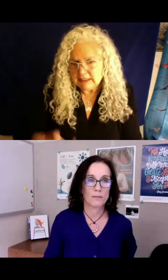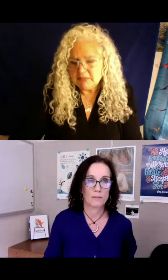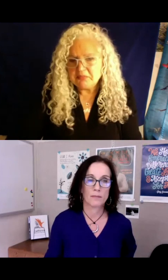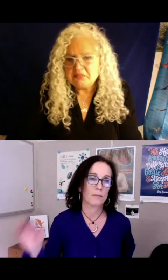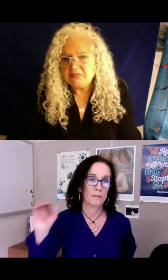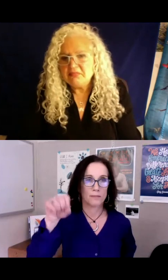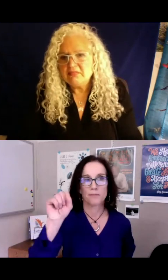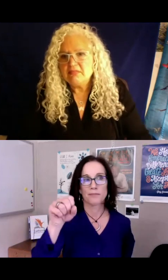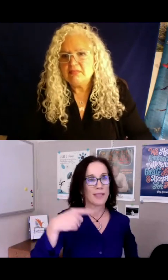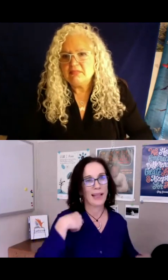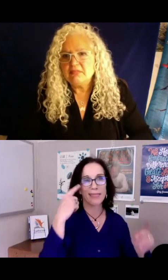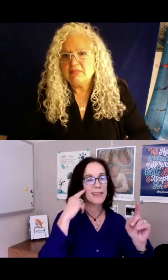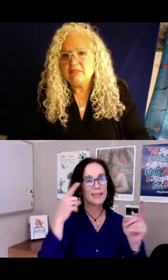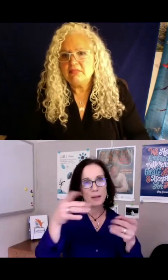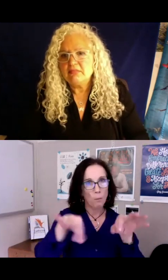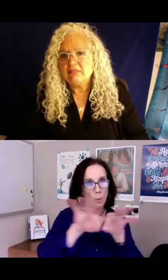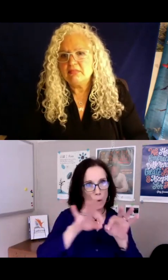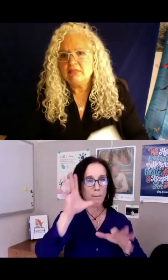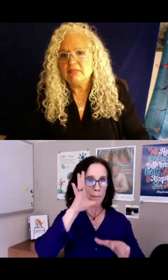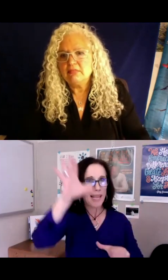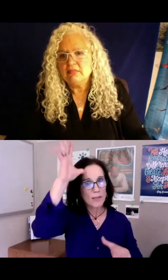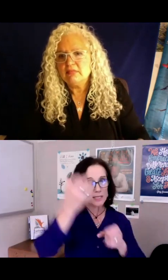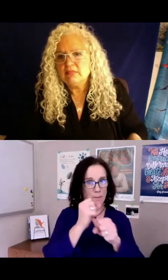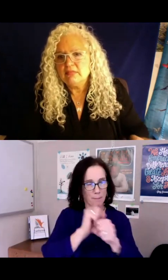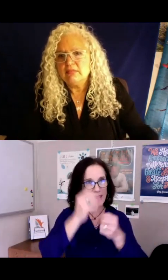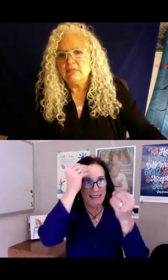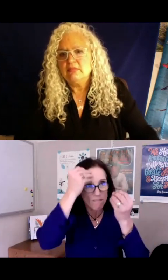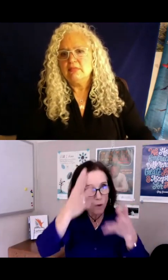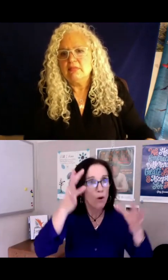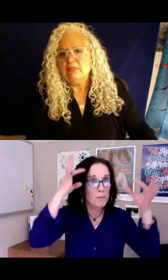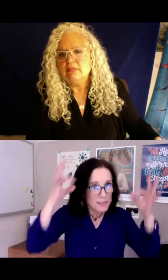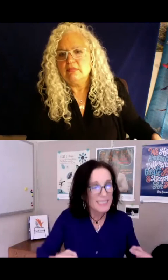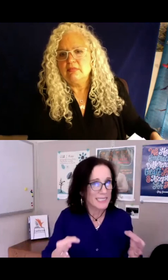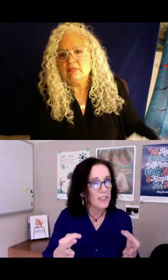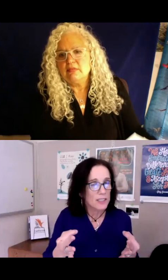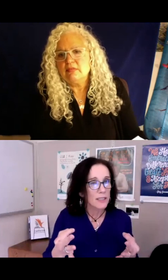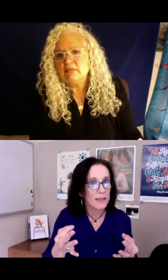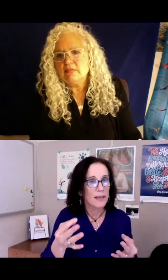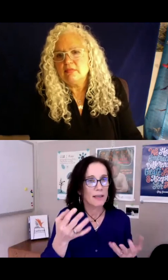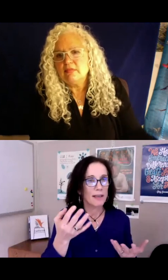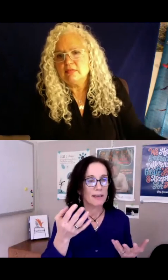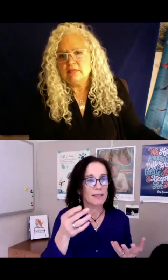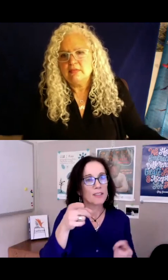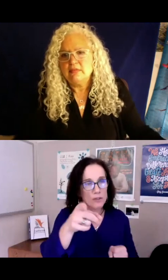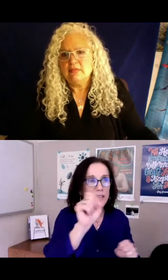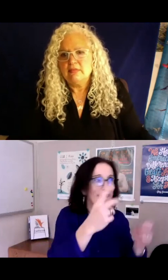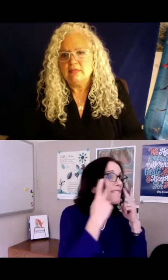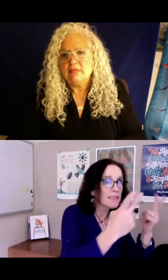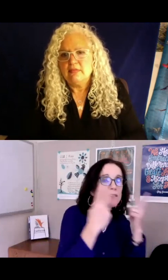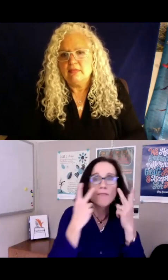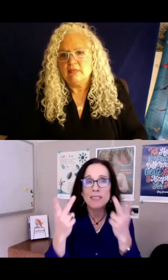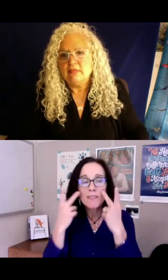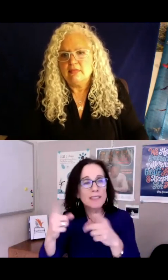need the team's approval. Yeah, I think it's important that the parents make informed